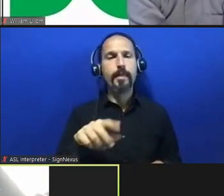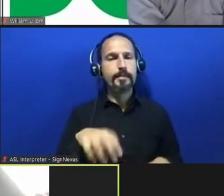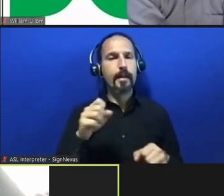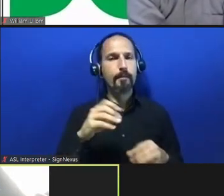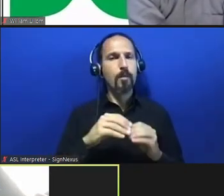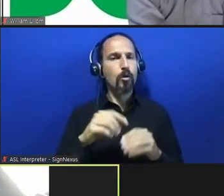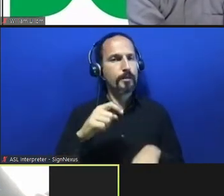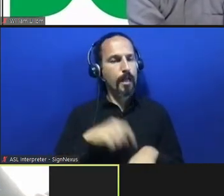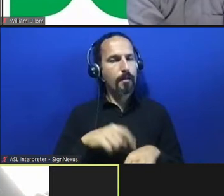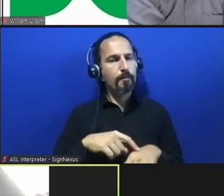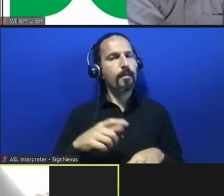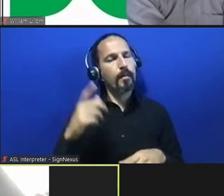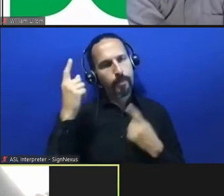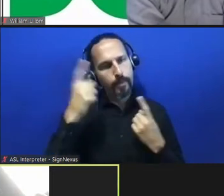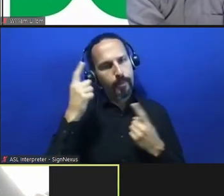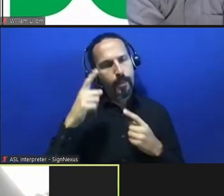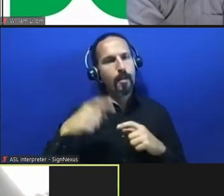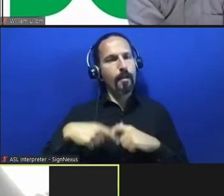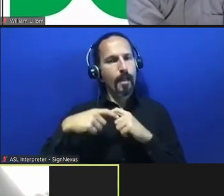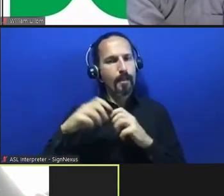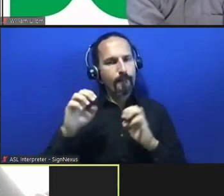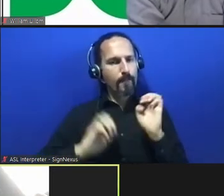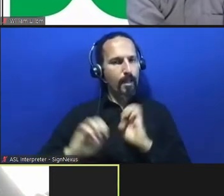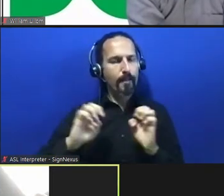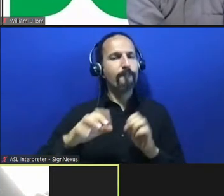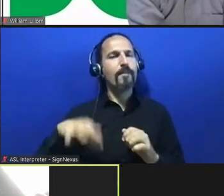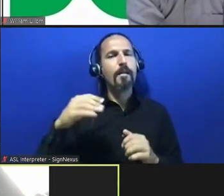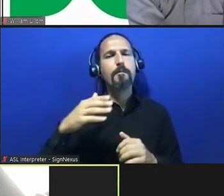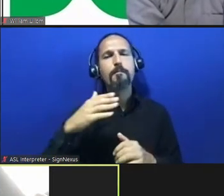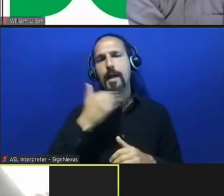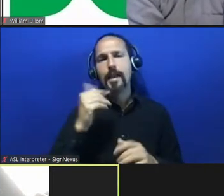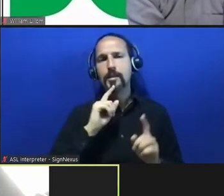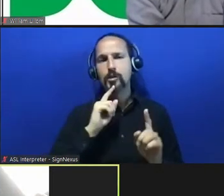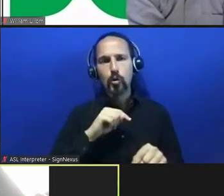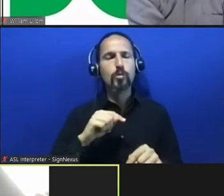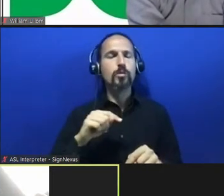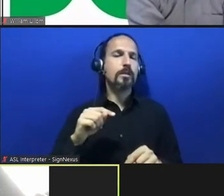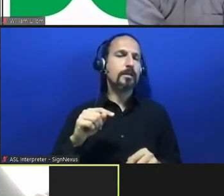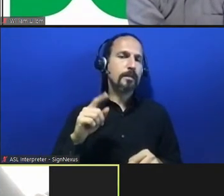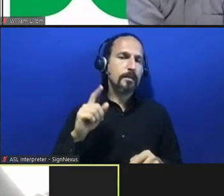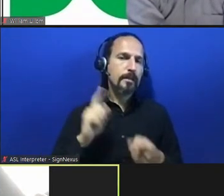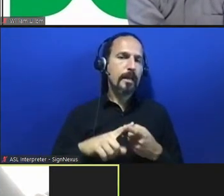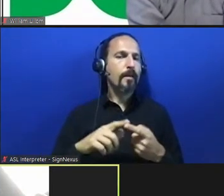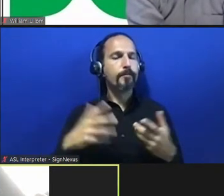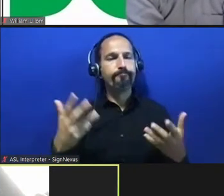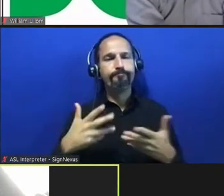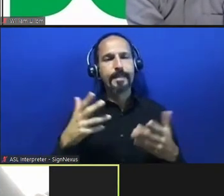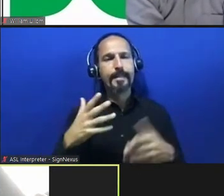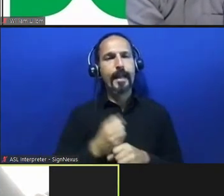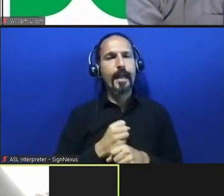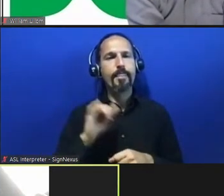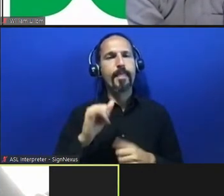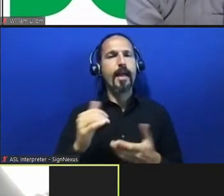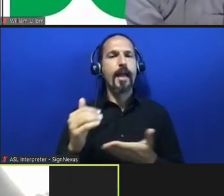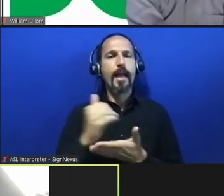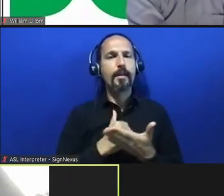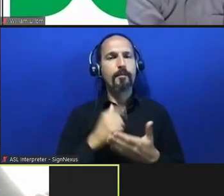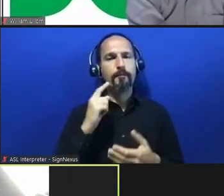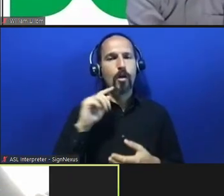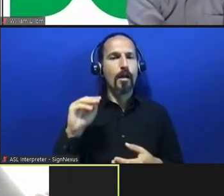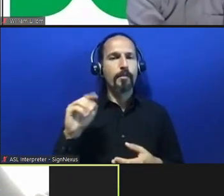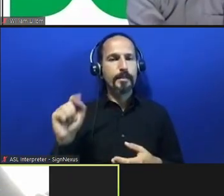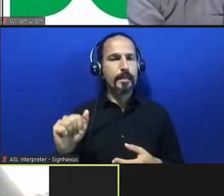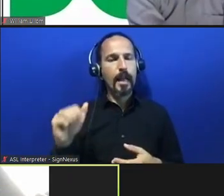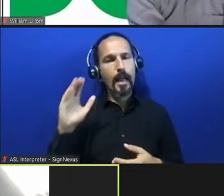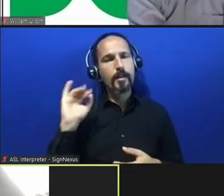put this on hold reevaluate it and find better Solutions a better way to you know get that income for the MTA understand